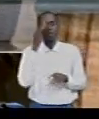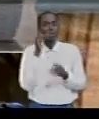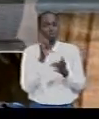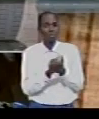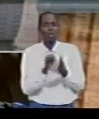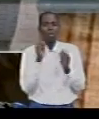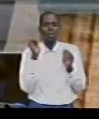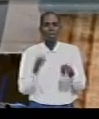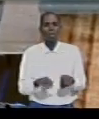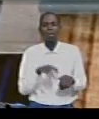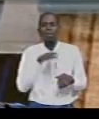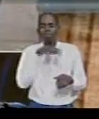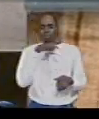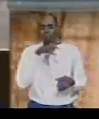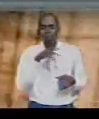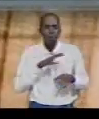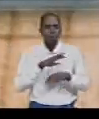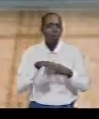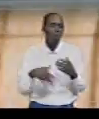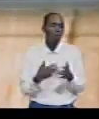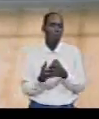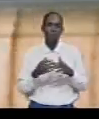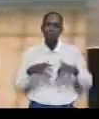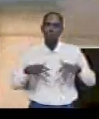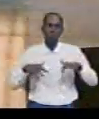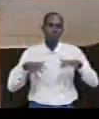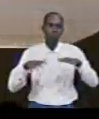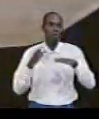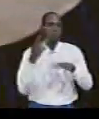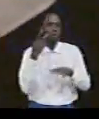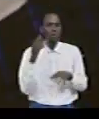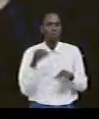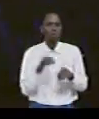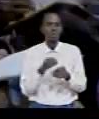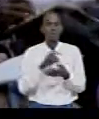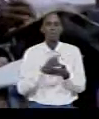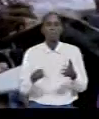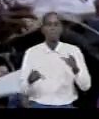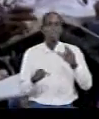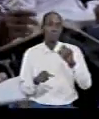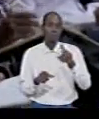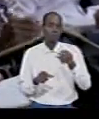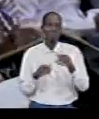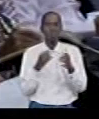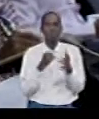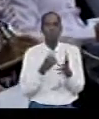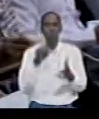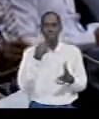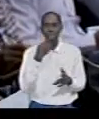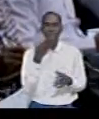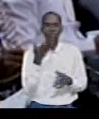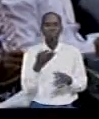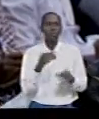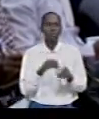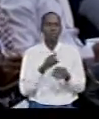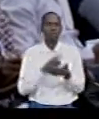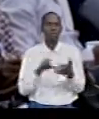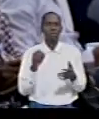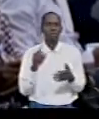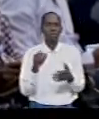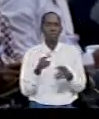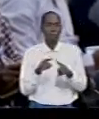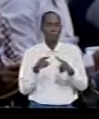the whole congregation. Look at verse 11. In verse 11, it tells us, but